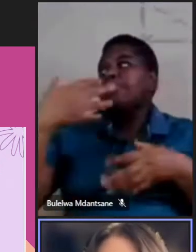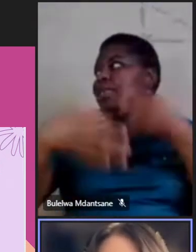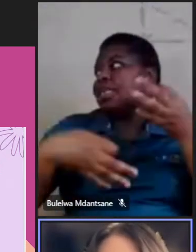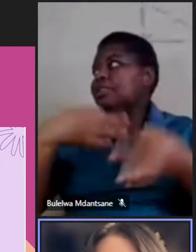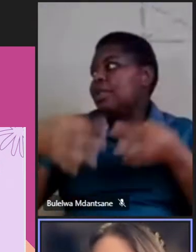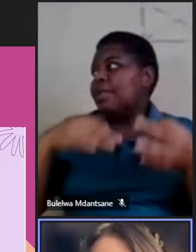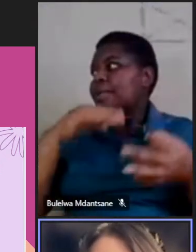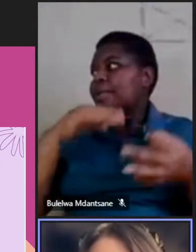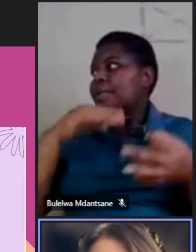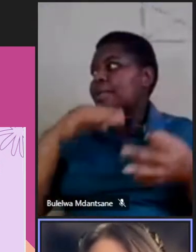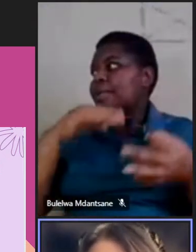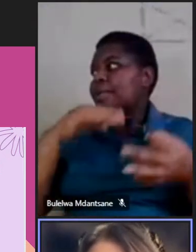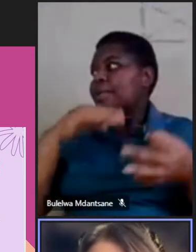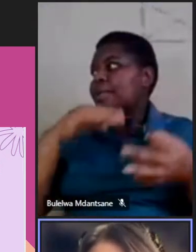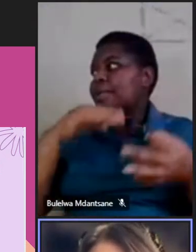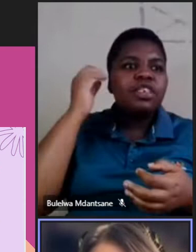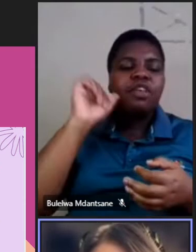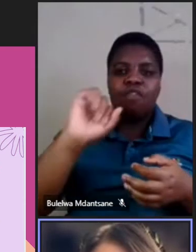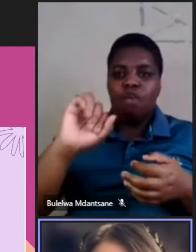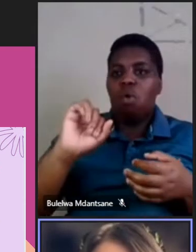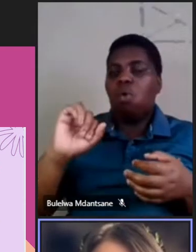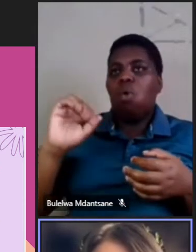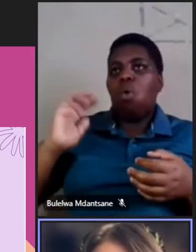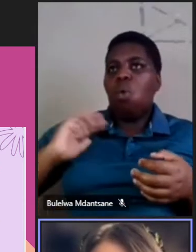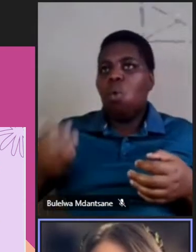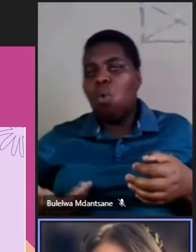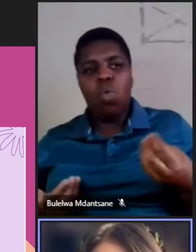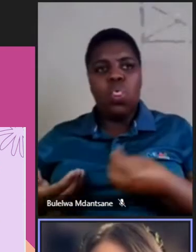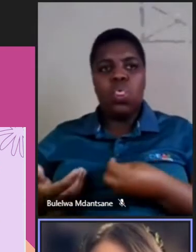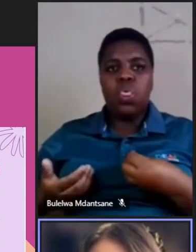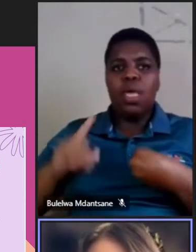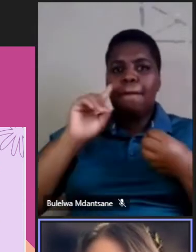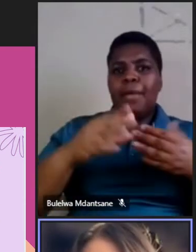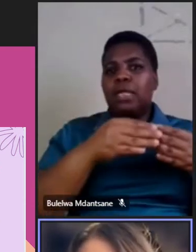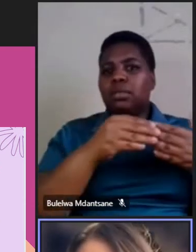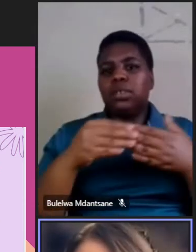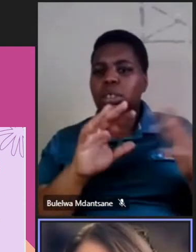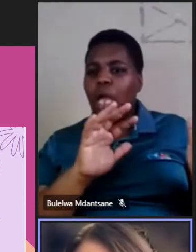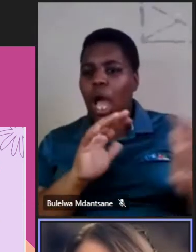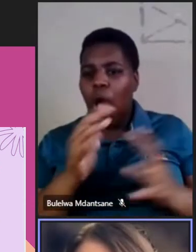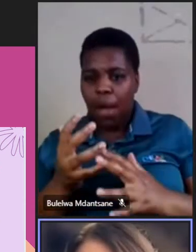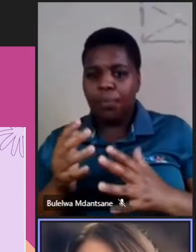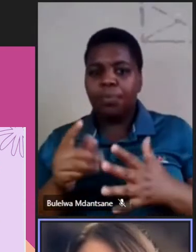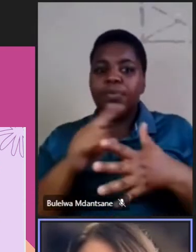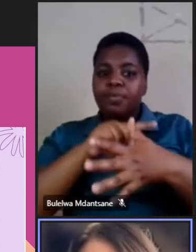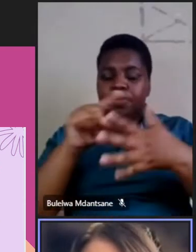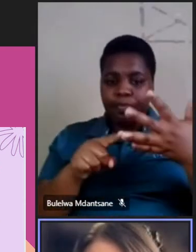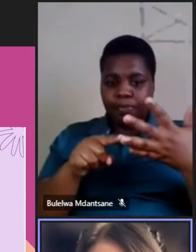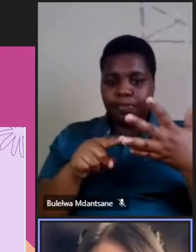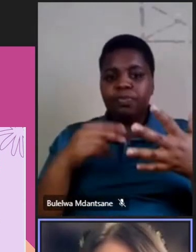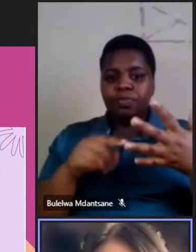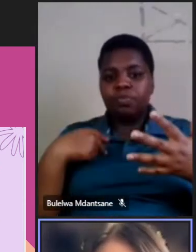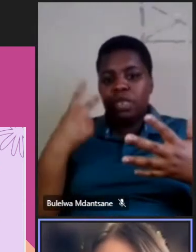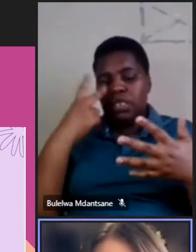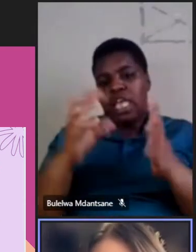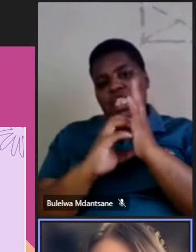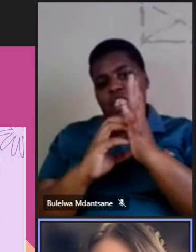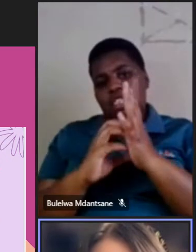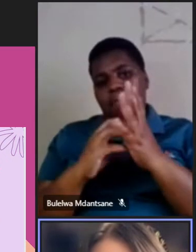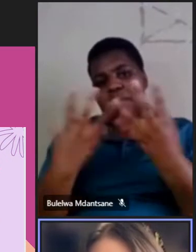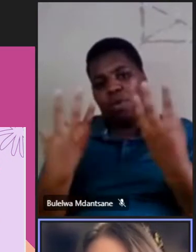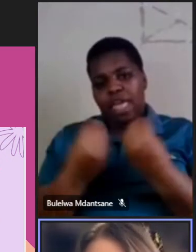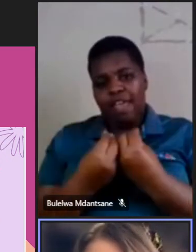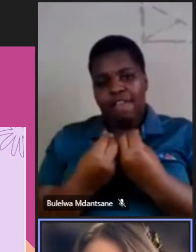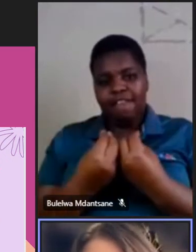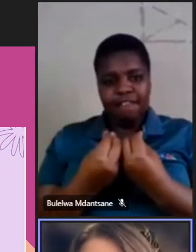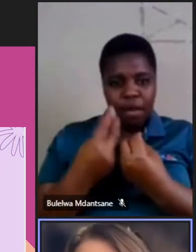information about and for young women and girls with disabilities is being mentioned. So as you can see, I've just given a few examples here of where